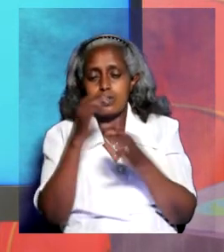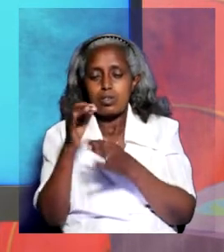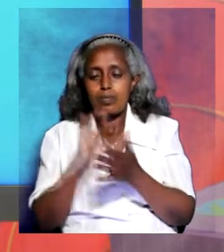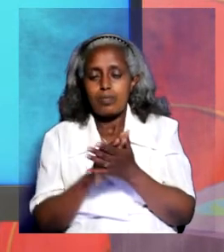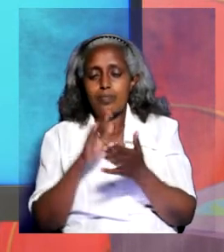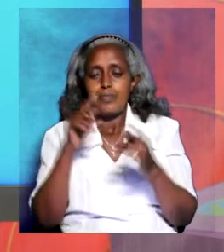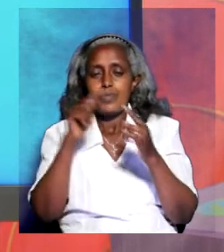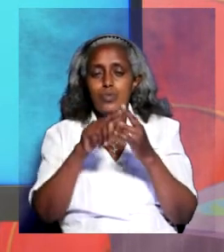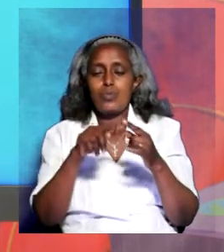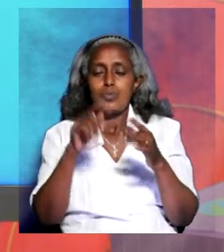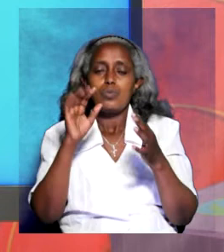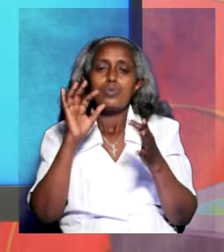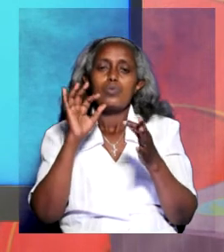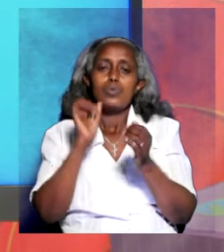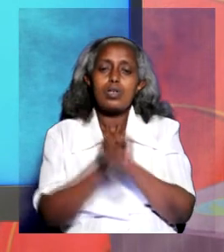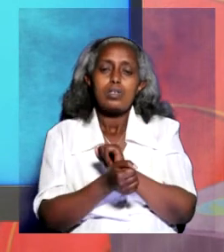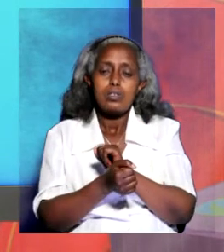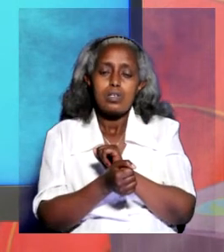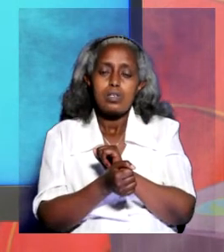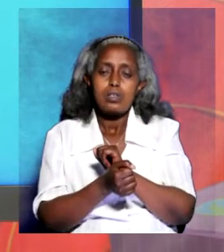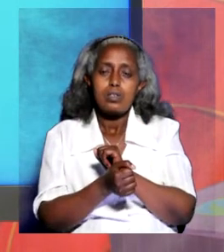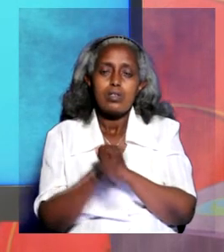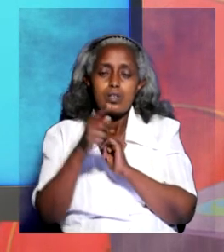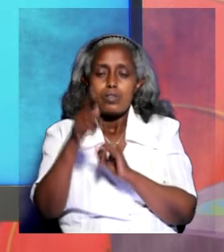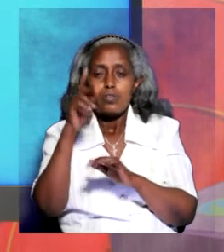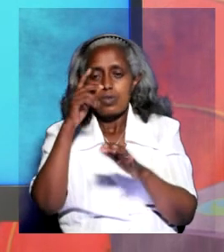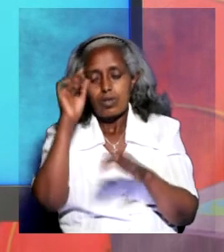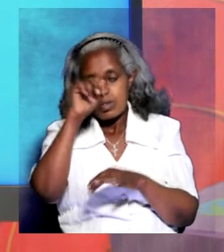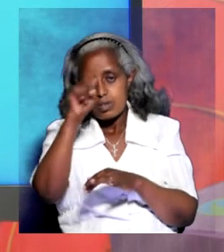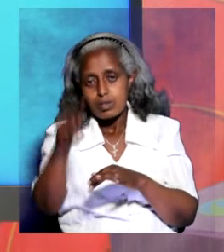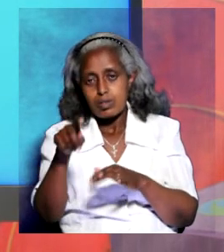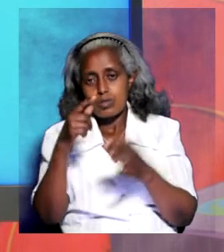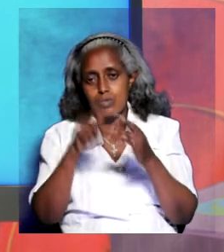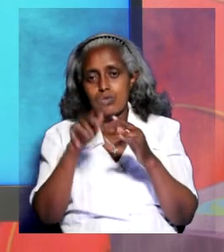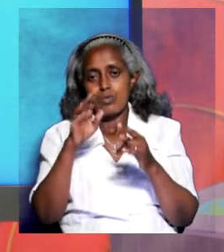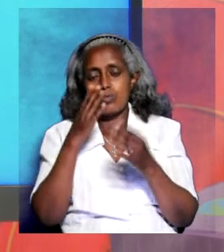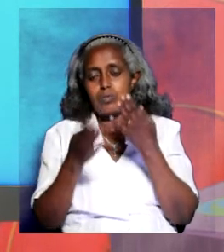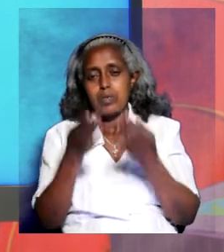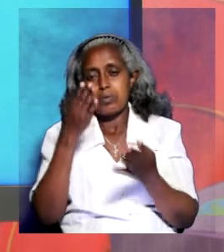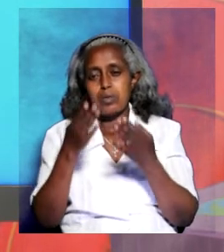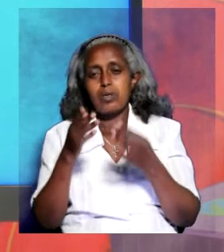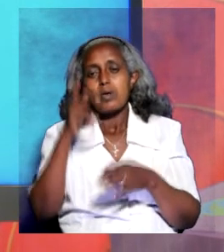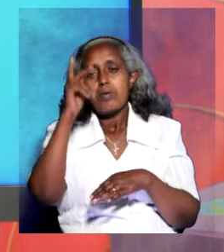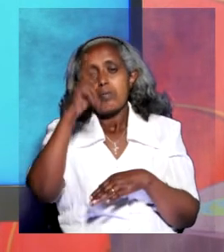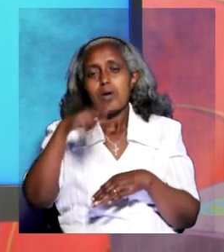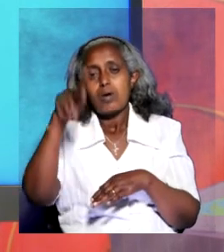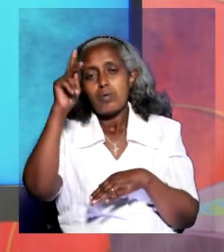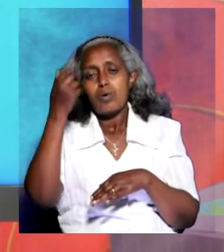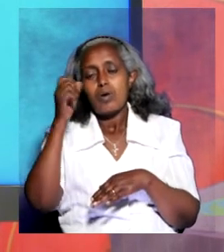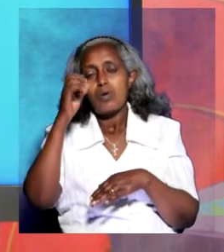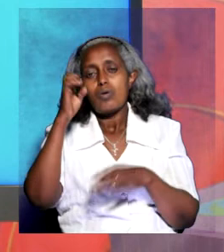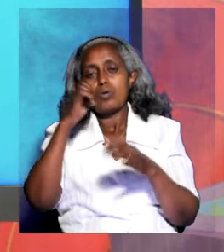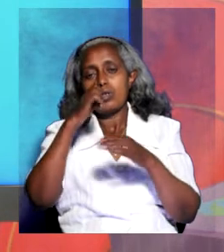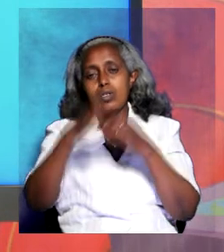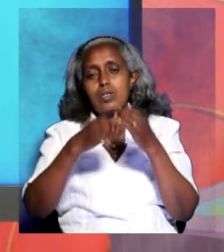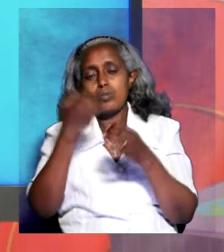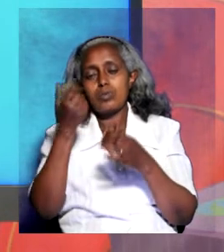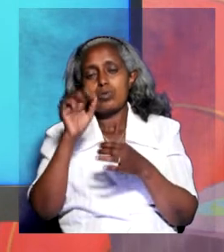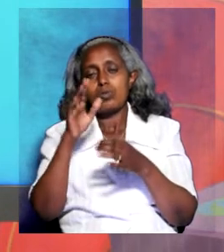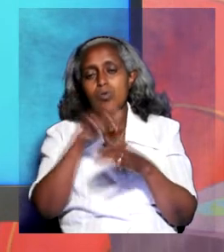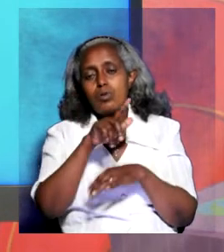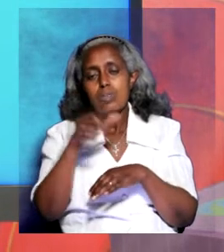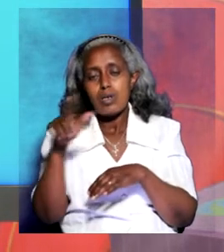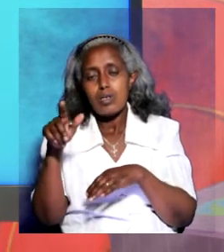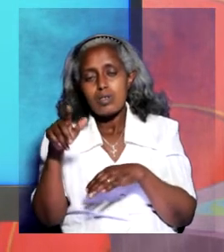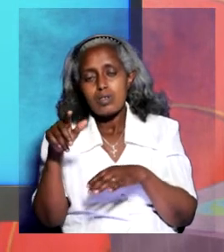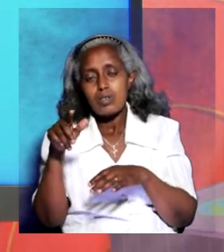to translate, if you are asked to translate maybe parabola, maybe ellipse, maybe line